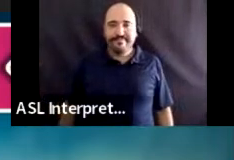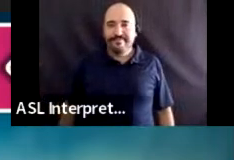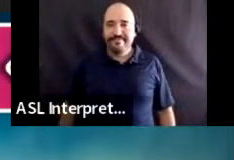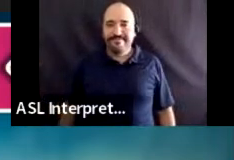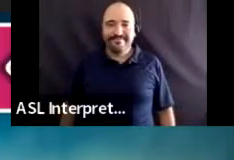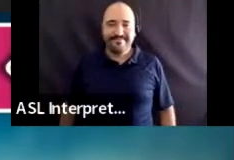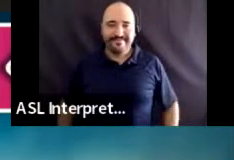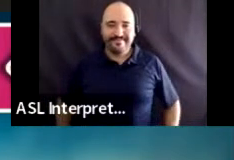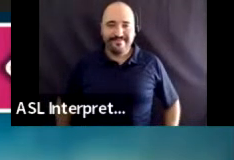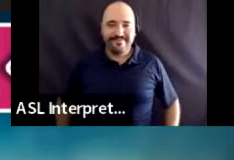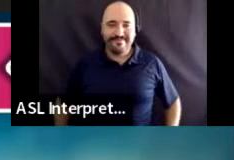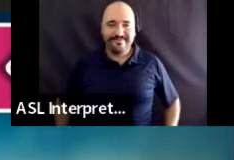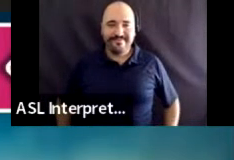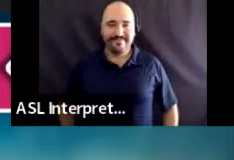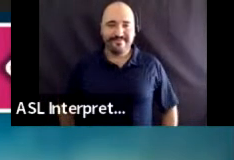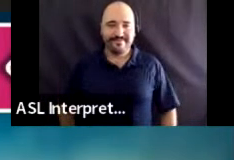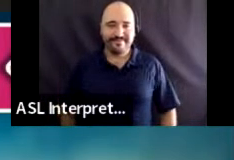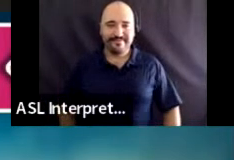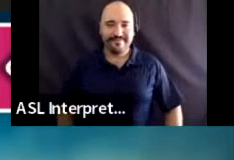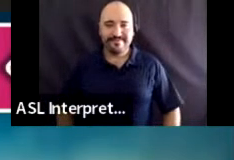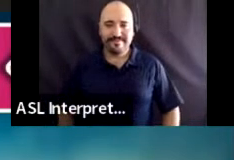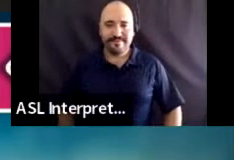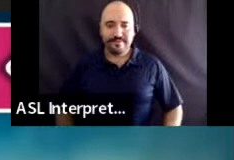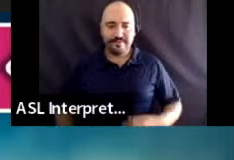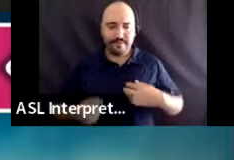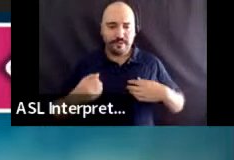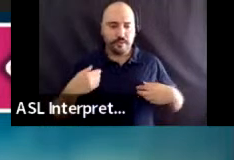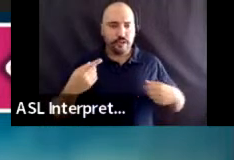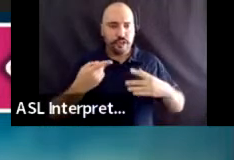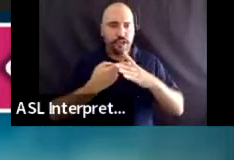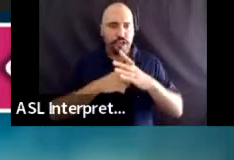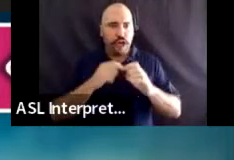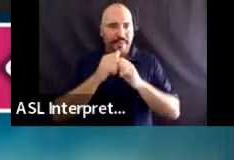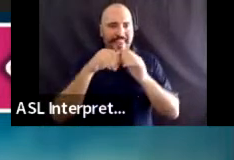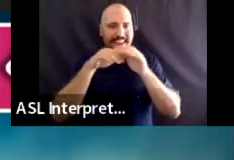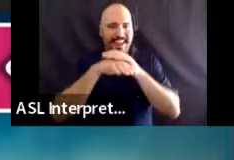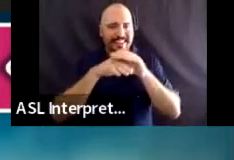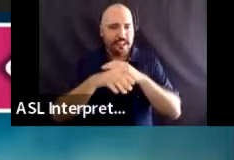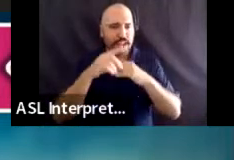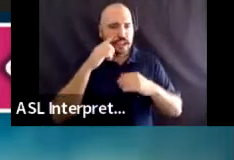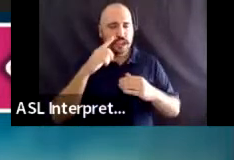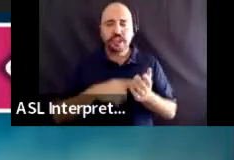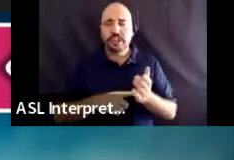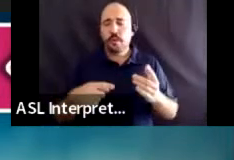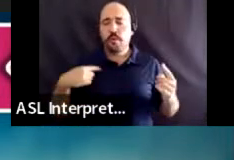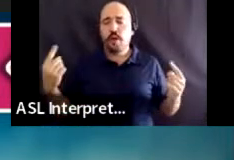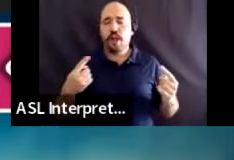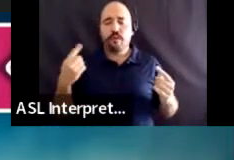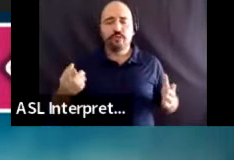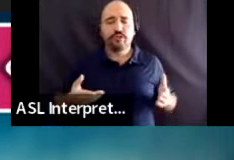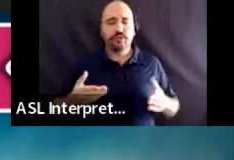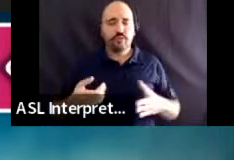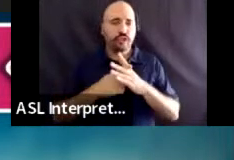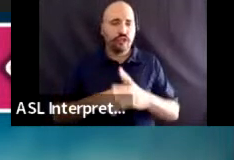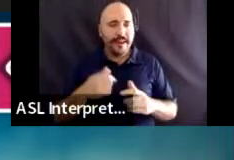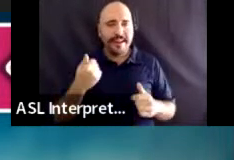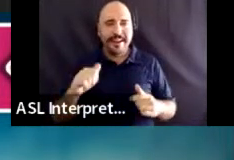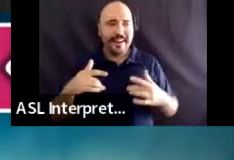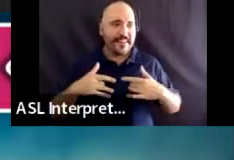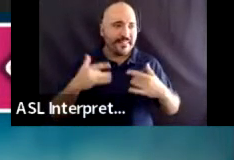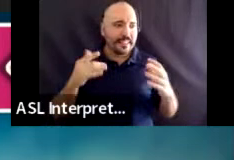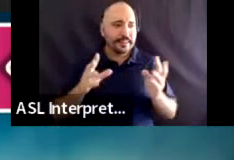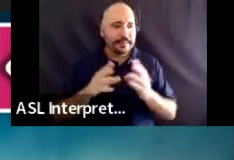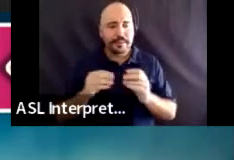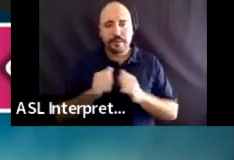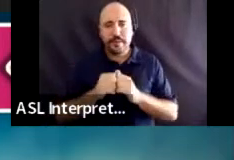great. So let's start with an access check. We encourage you to start your meetings and events with an access check just to let